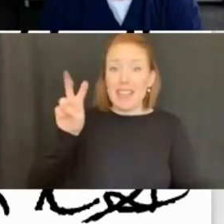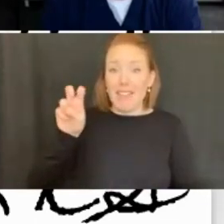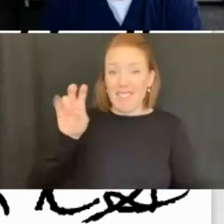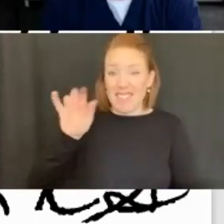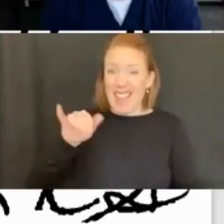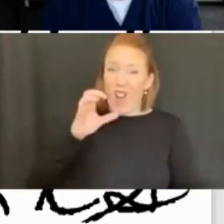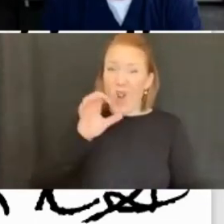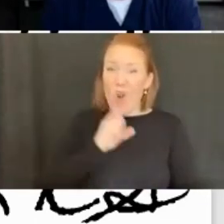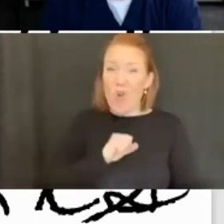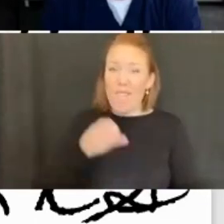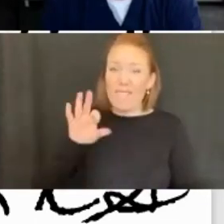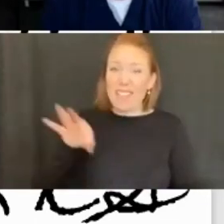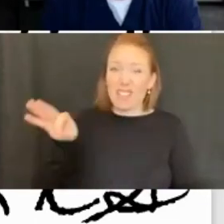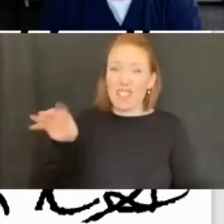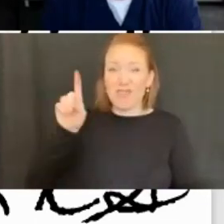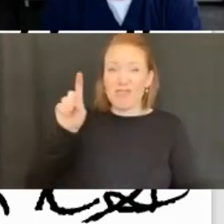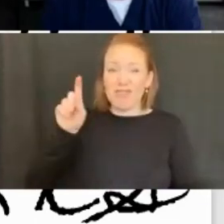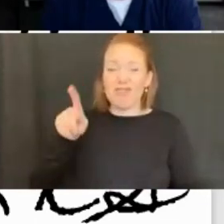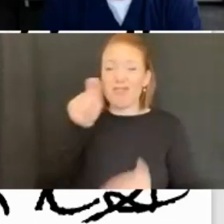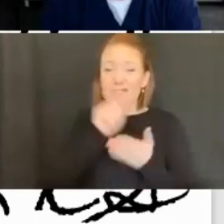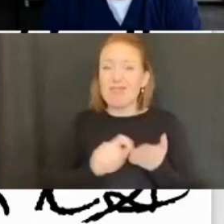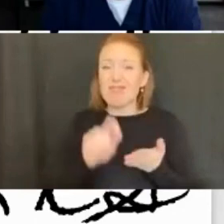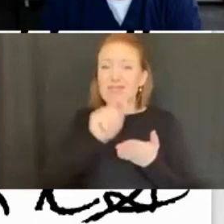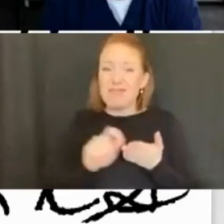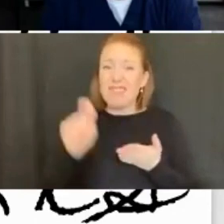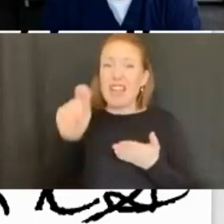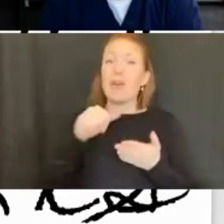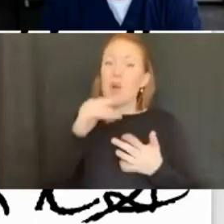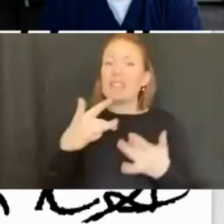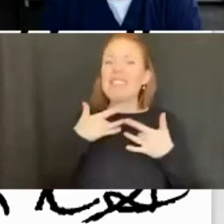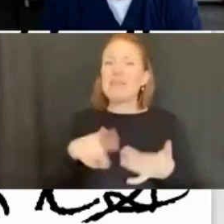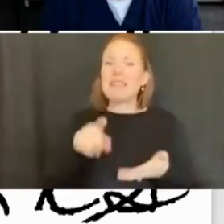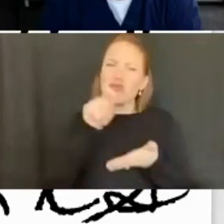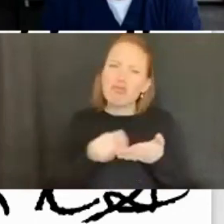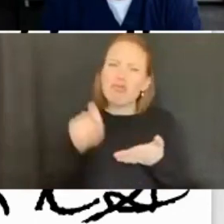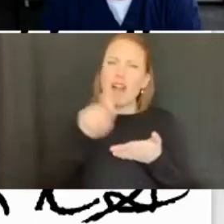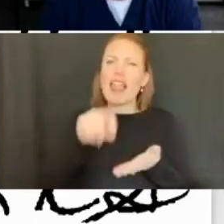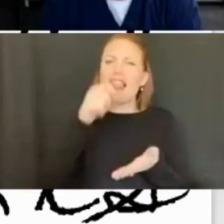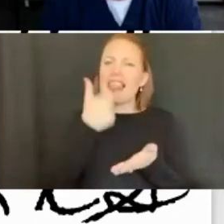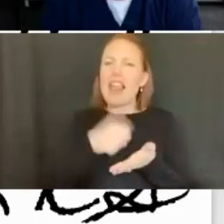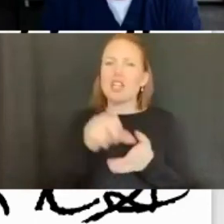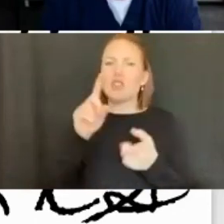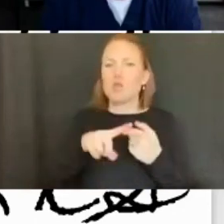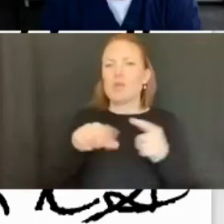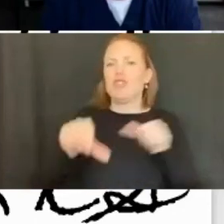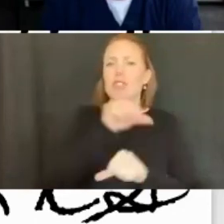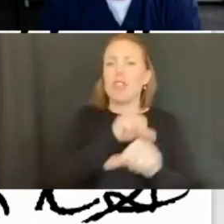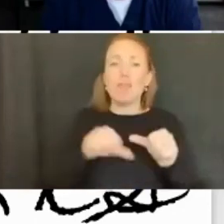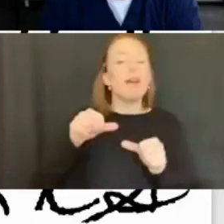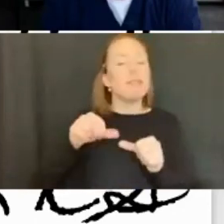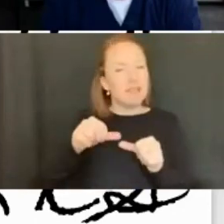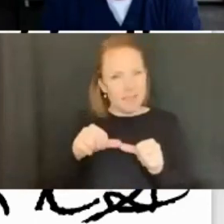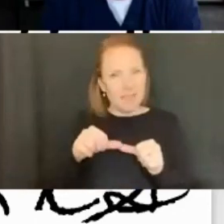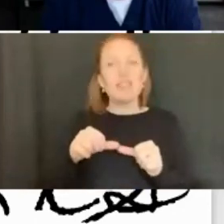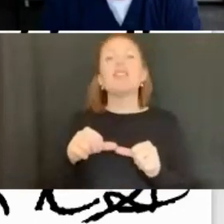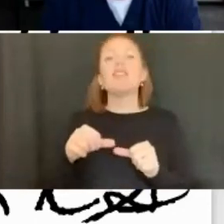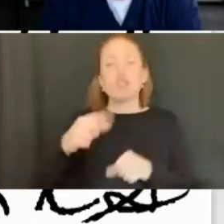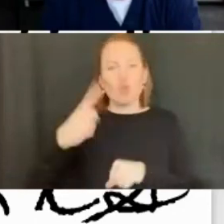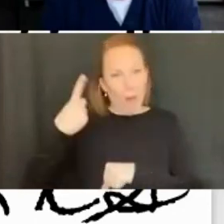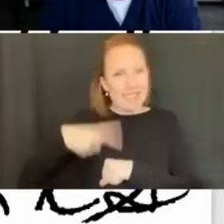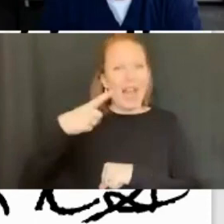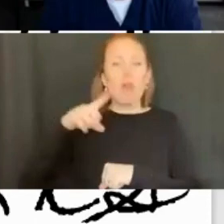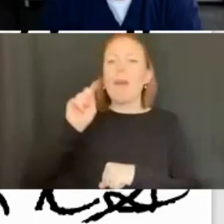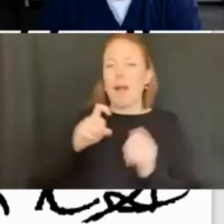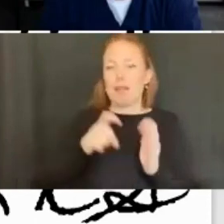But we don't often write in cursive. We're not writing letters to each other. But there is one time where we have to use cursive all the time, and that is